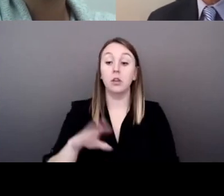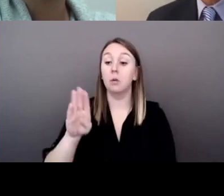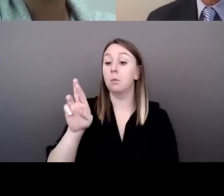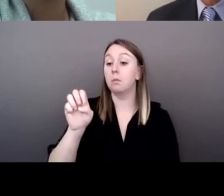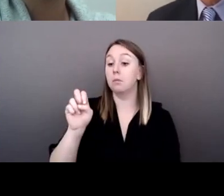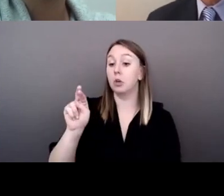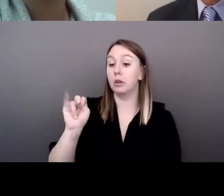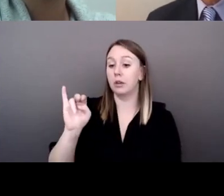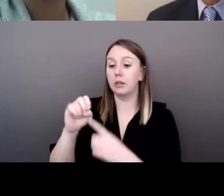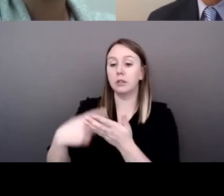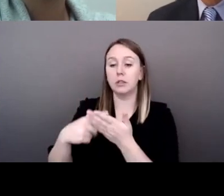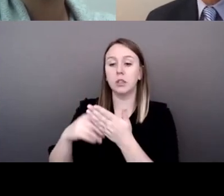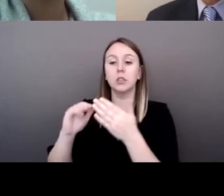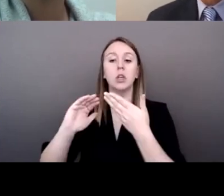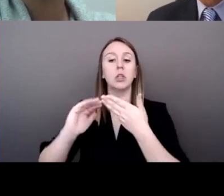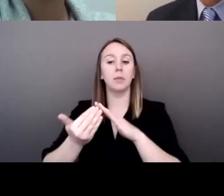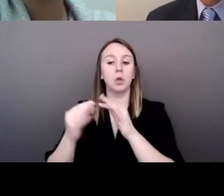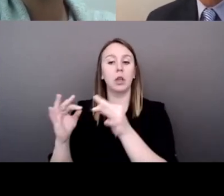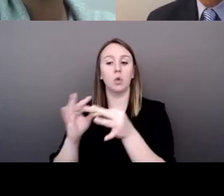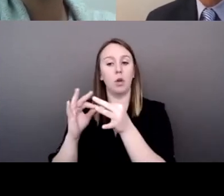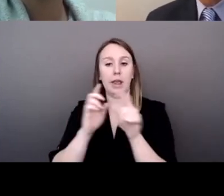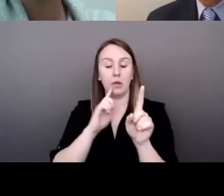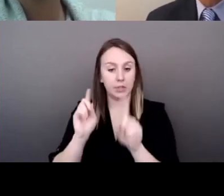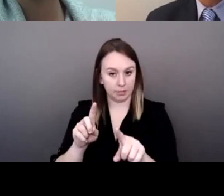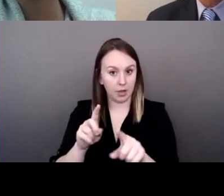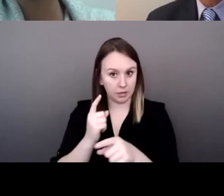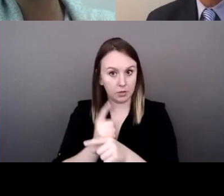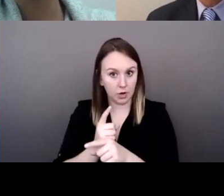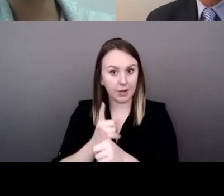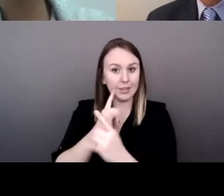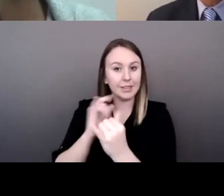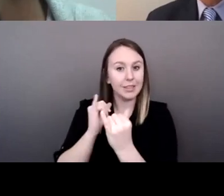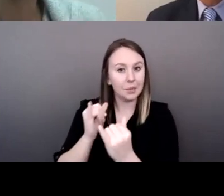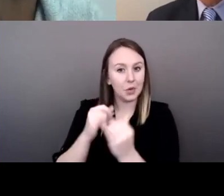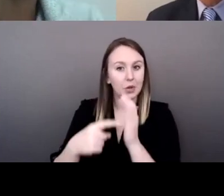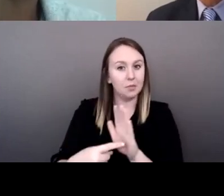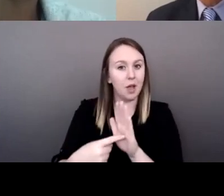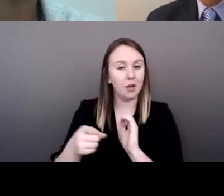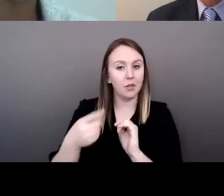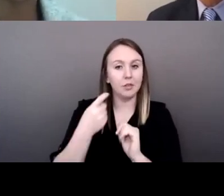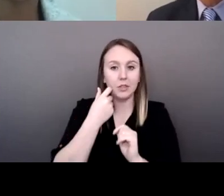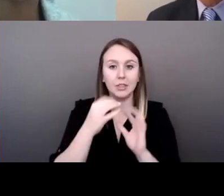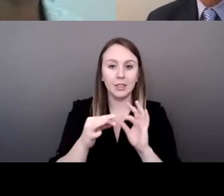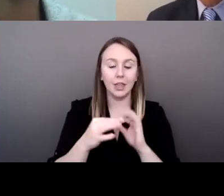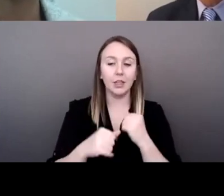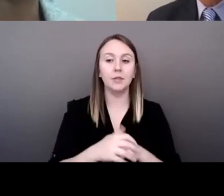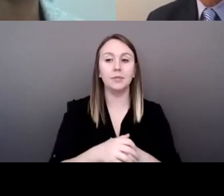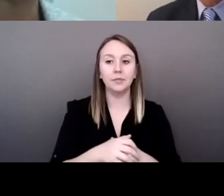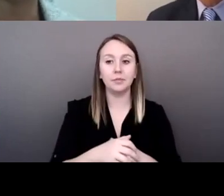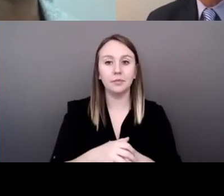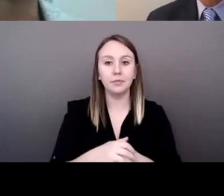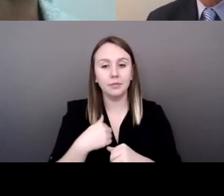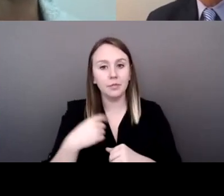coordinated response, community coordinated response. Yeah, something along those lines. That's very similar. It's a very similar model. And I think that implementing, you know,